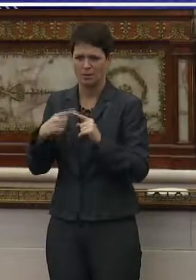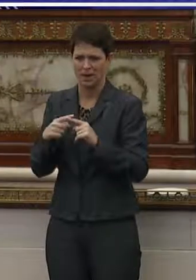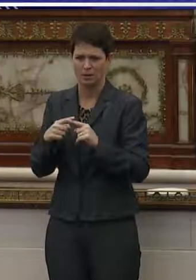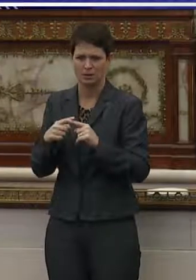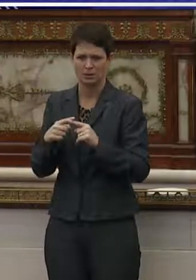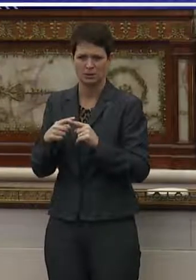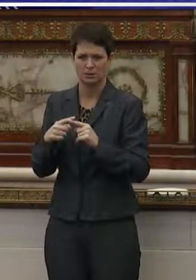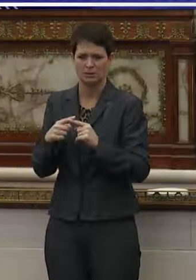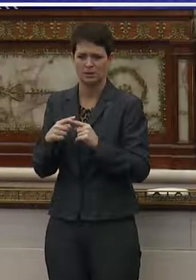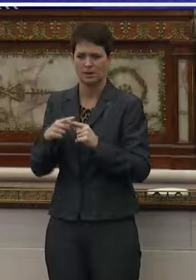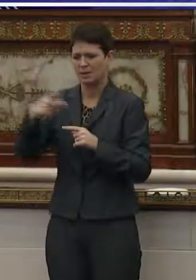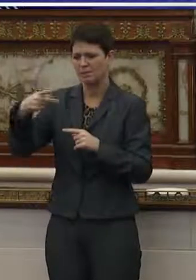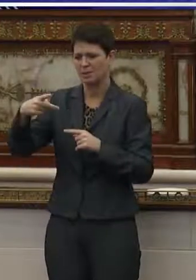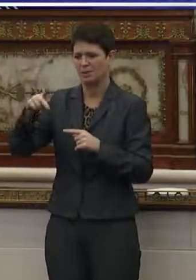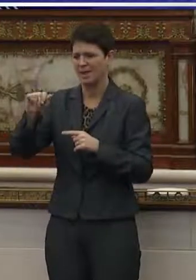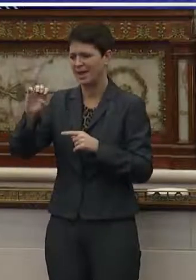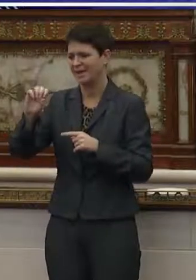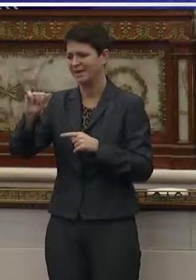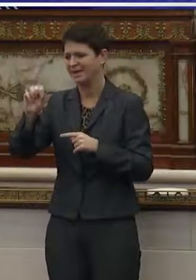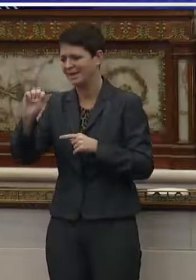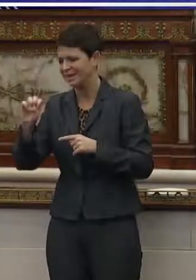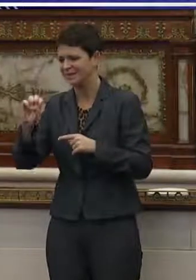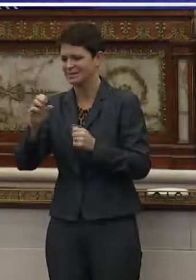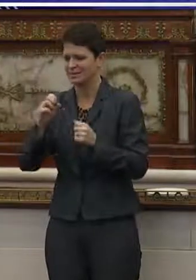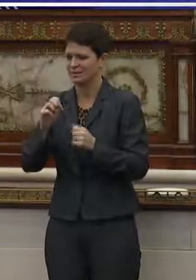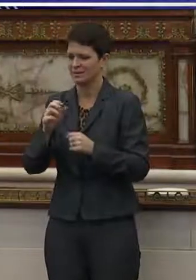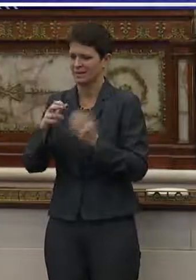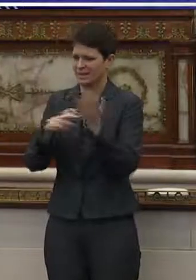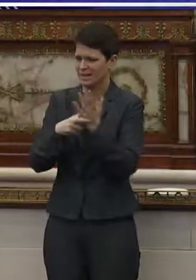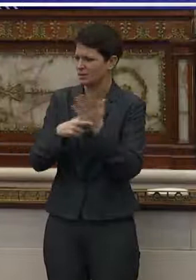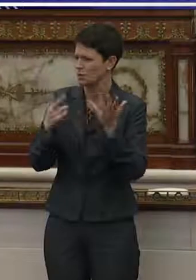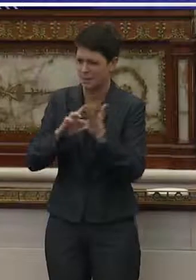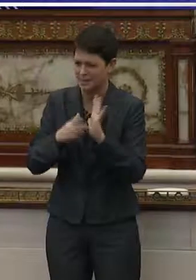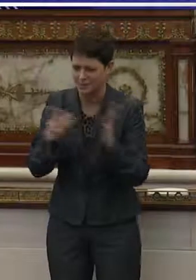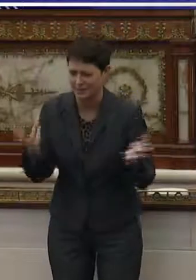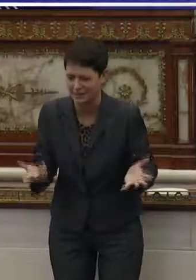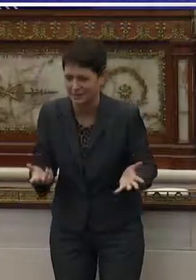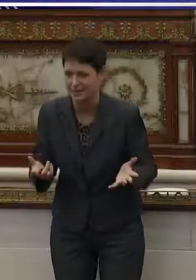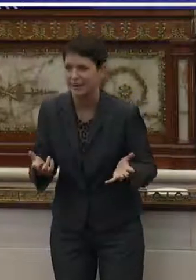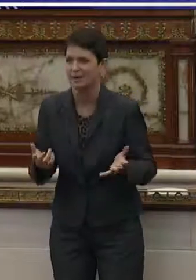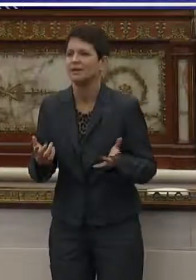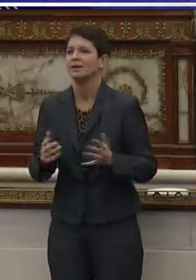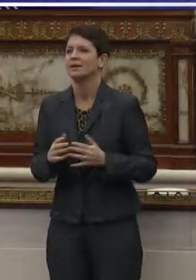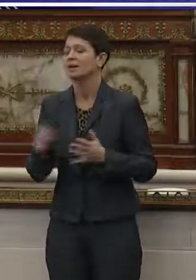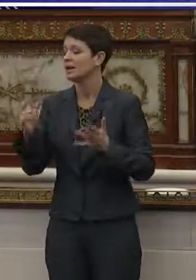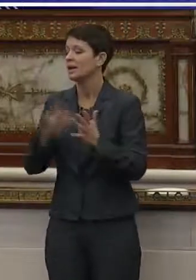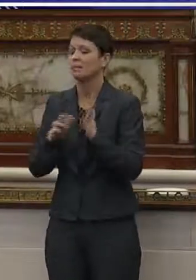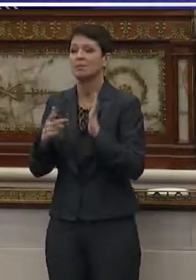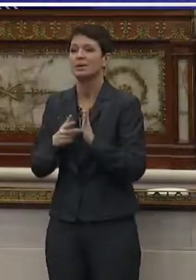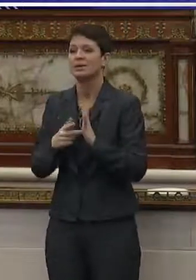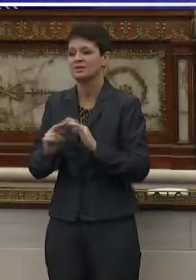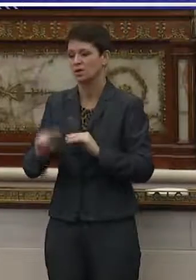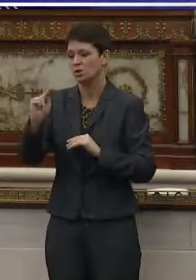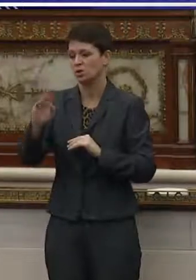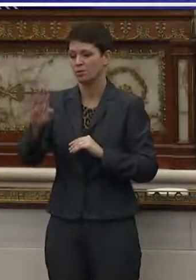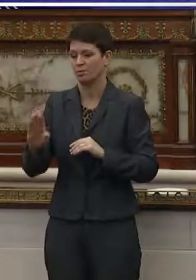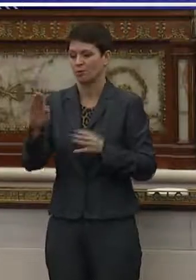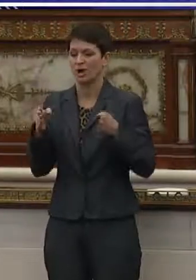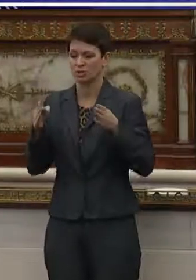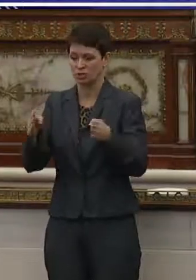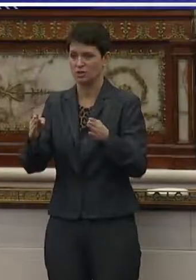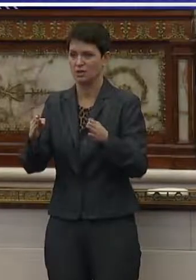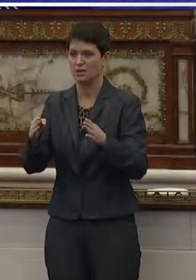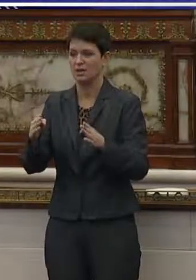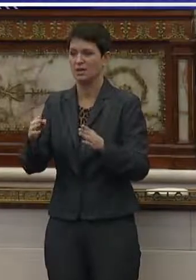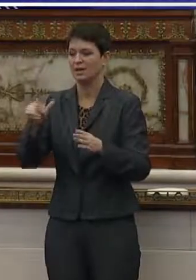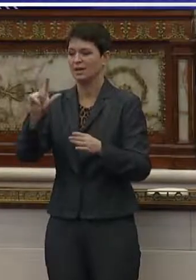regarding PPA easing enforcement? Like what does that all entail? That's woman. That just means they're on North Broad Street in and